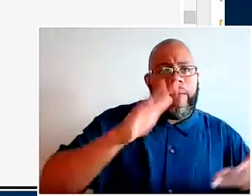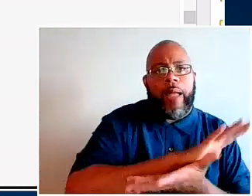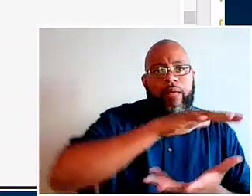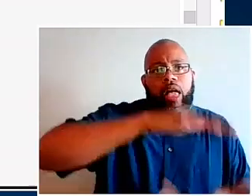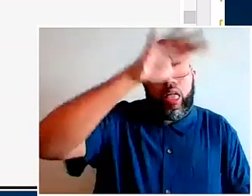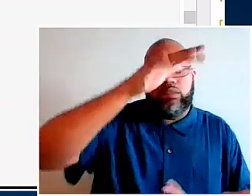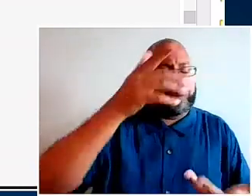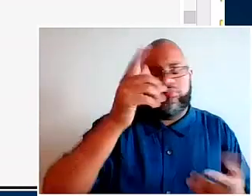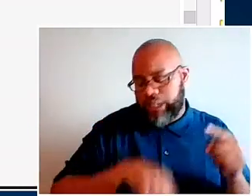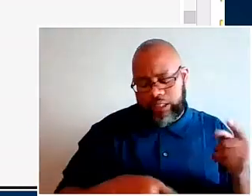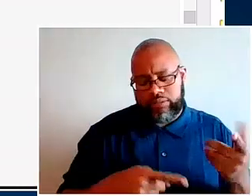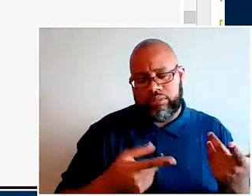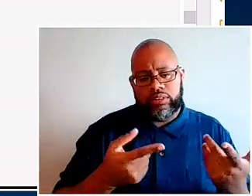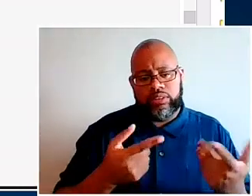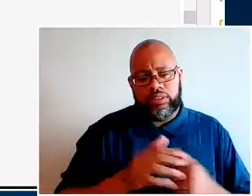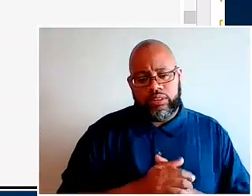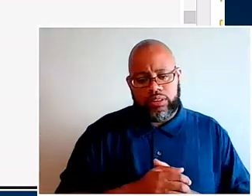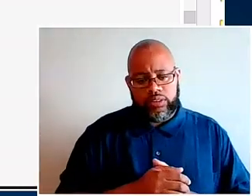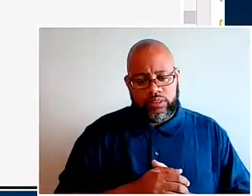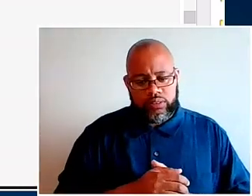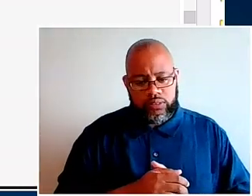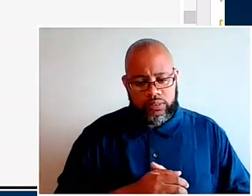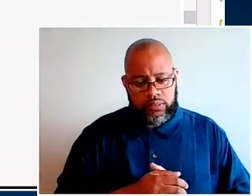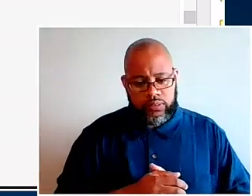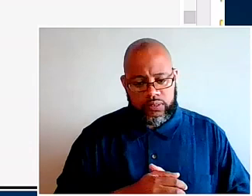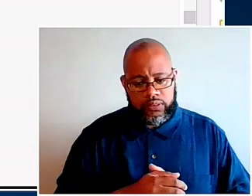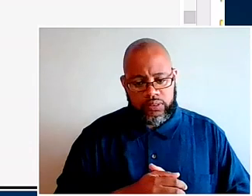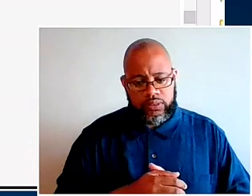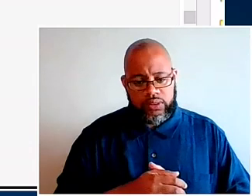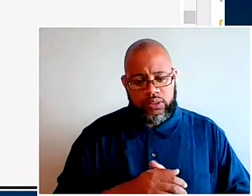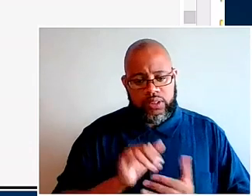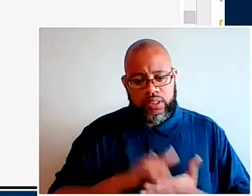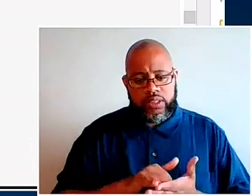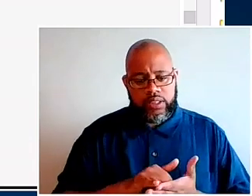the award, the student is giving you the authorization. That would be an example of the type